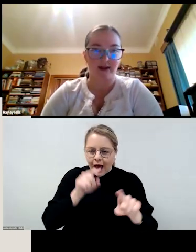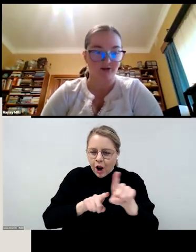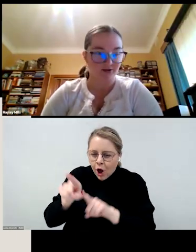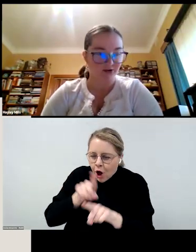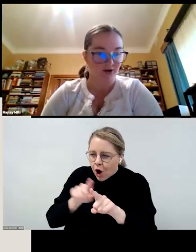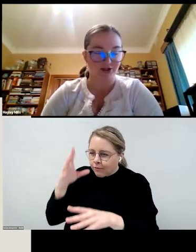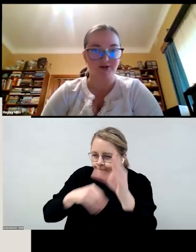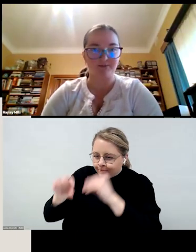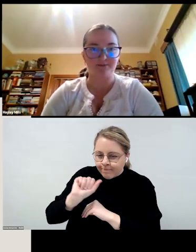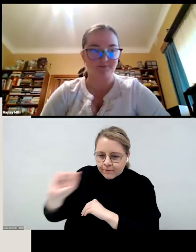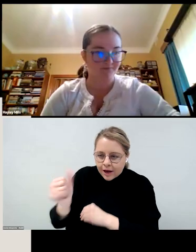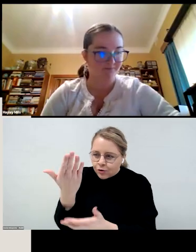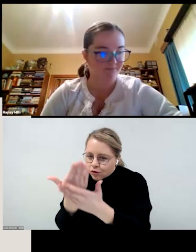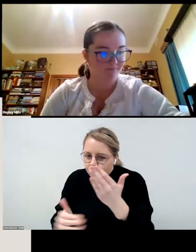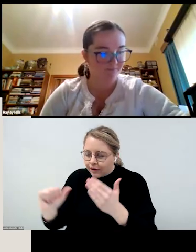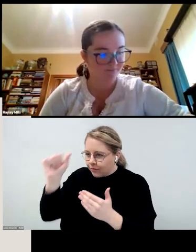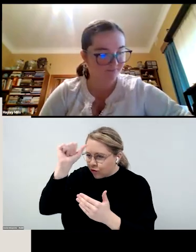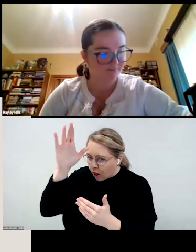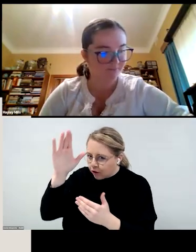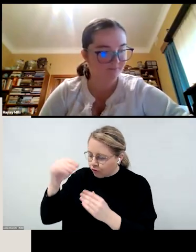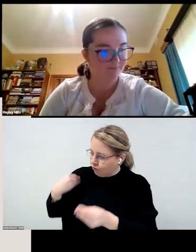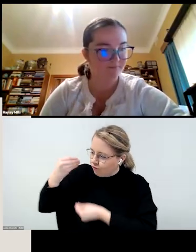stories and their knowledge.